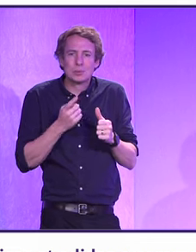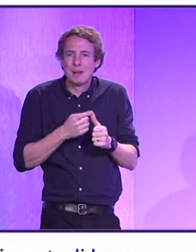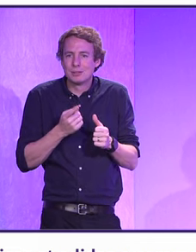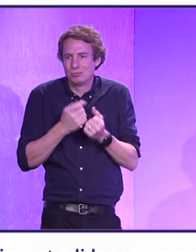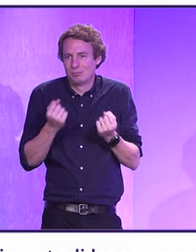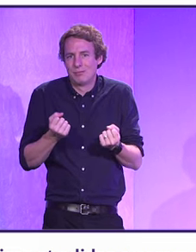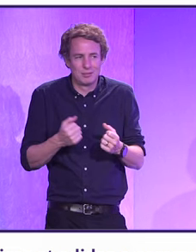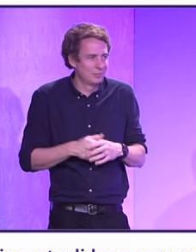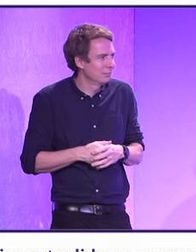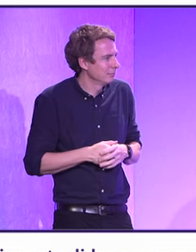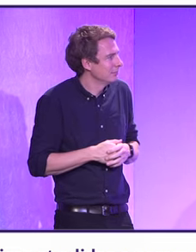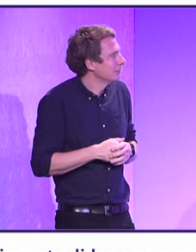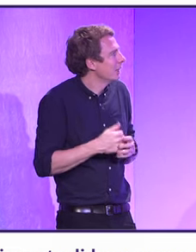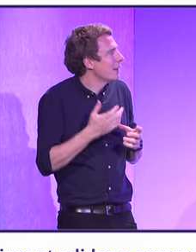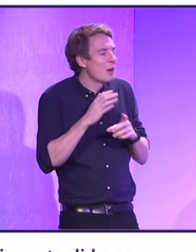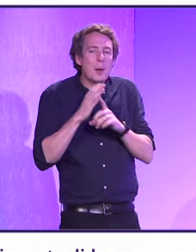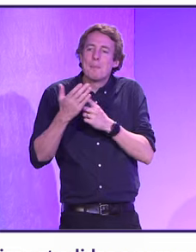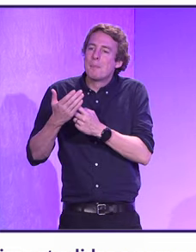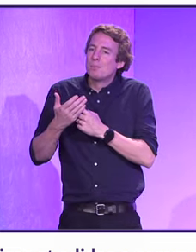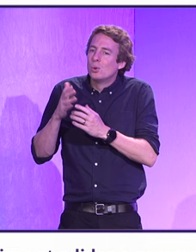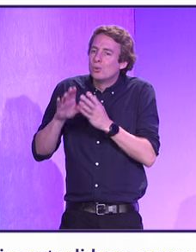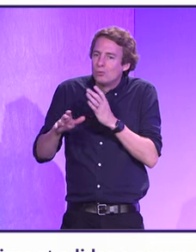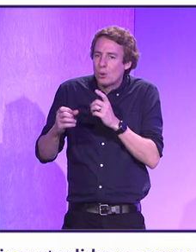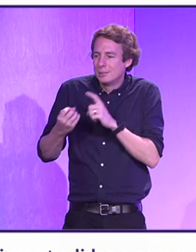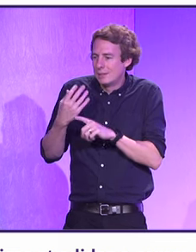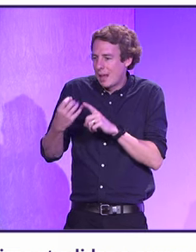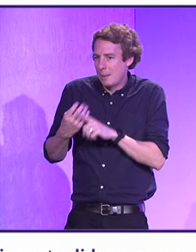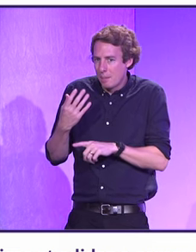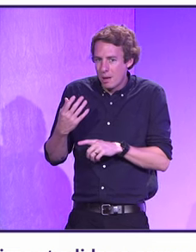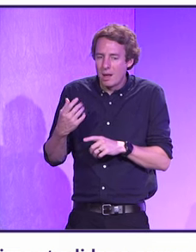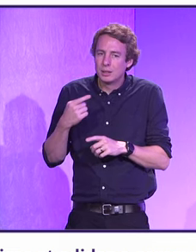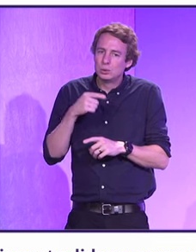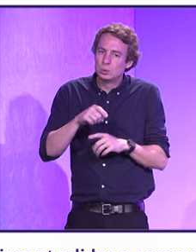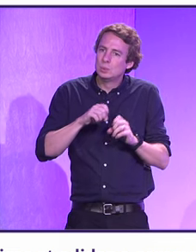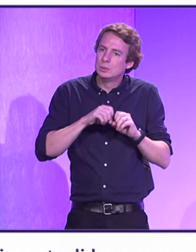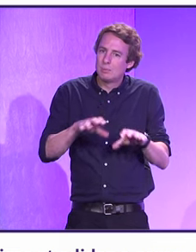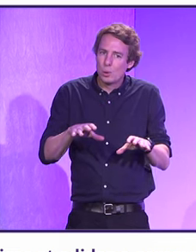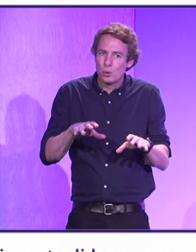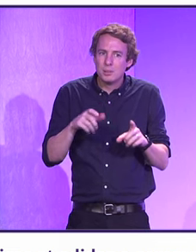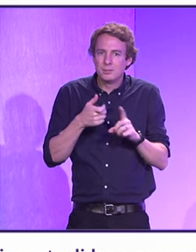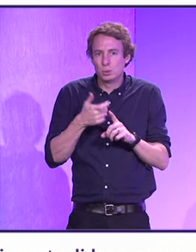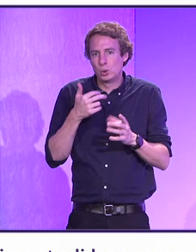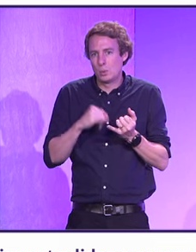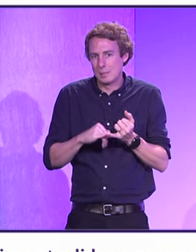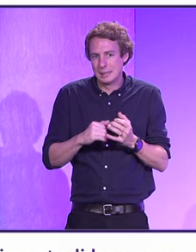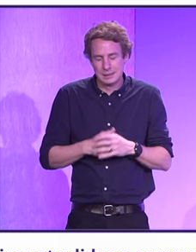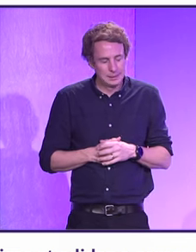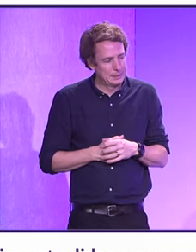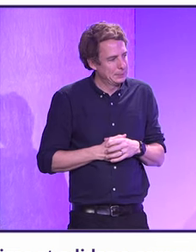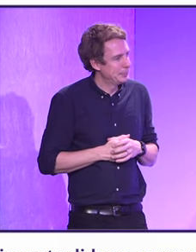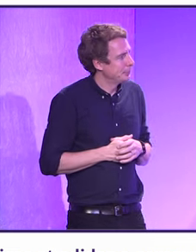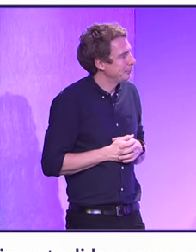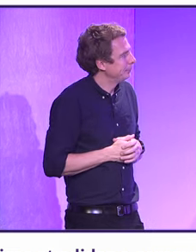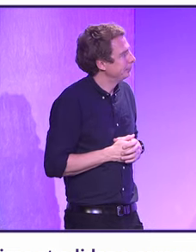all automated. It's from the push from the developer to the deployment to Kubernetes.